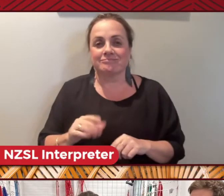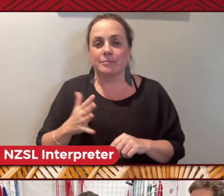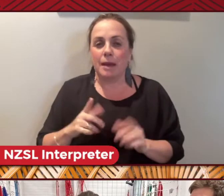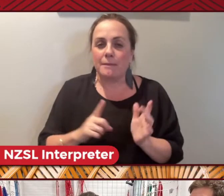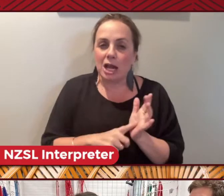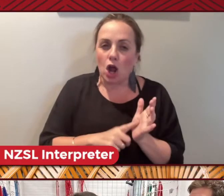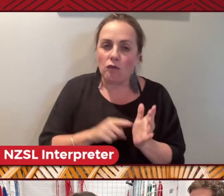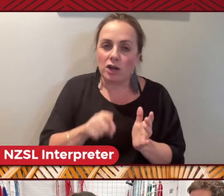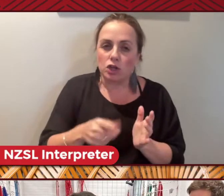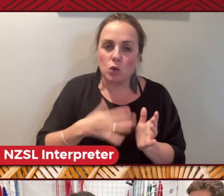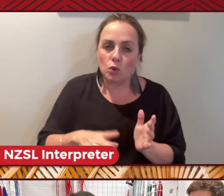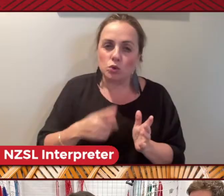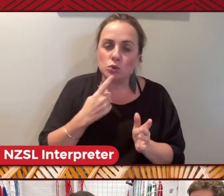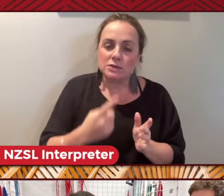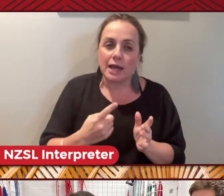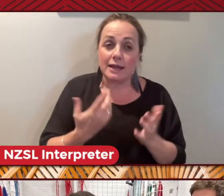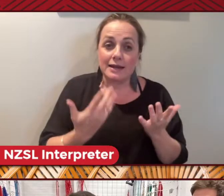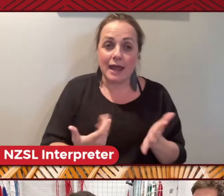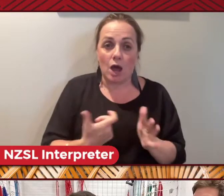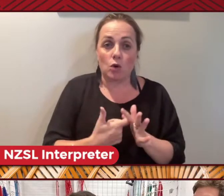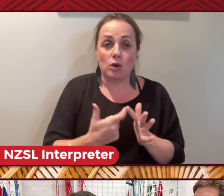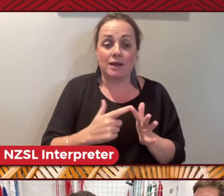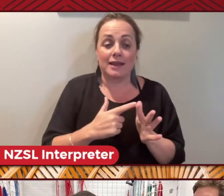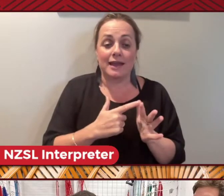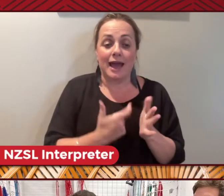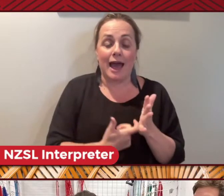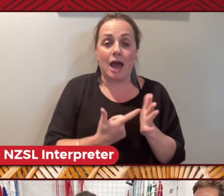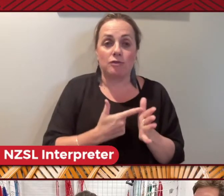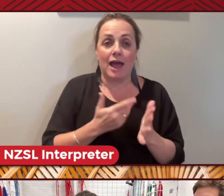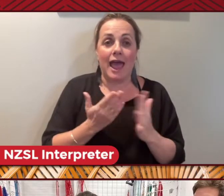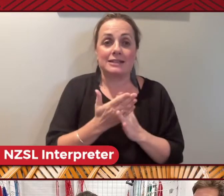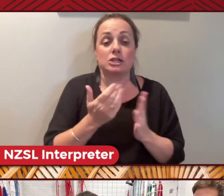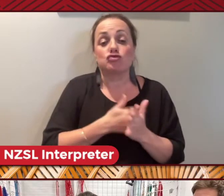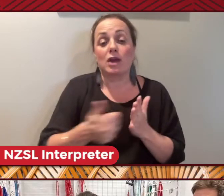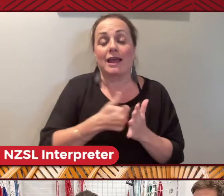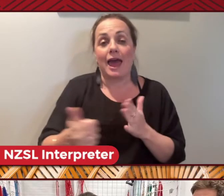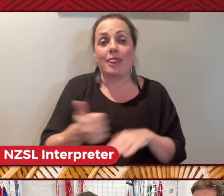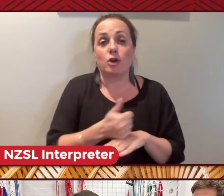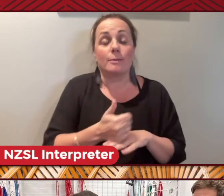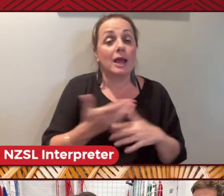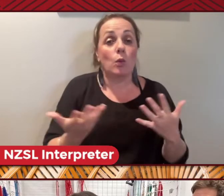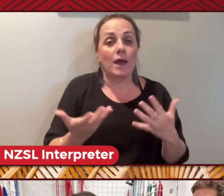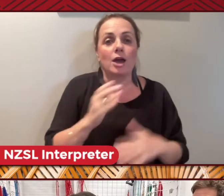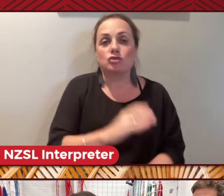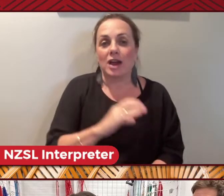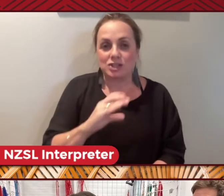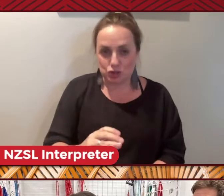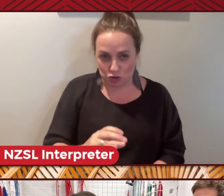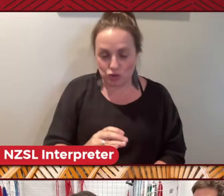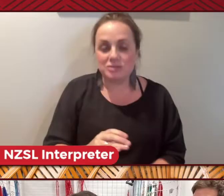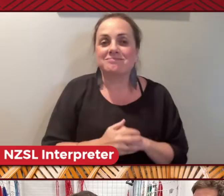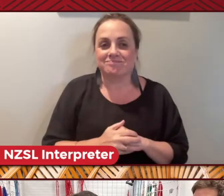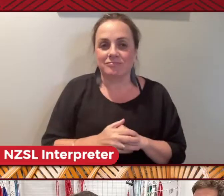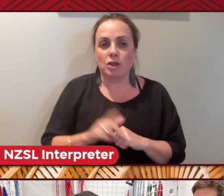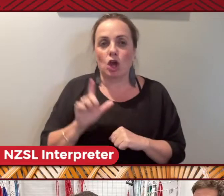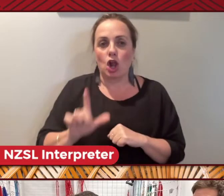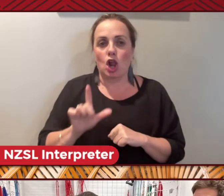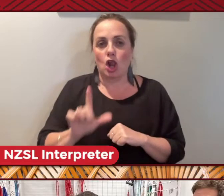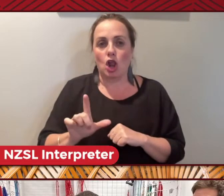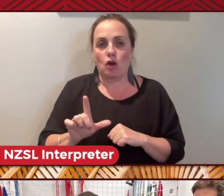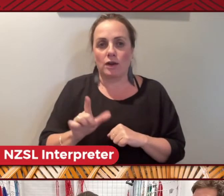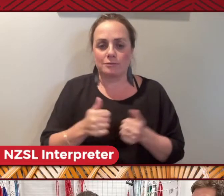like Kiara's now accessing regular therapy at our Christchurch clinic. Lauren's been the clinic lead